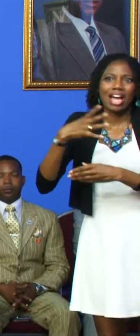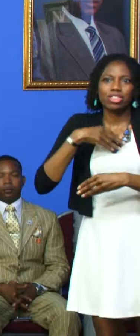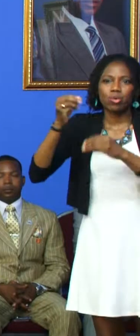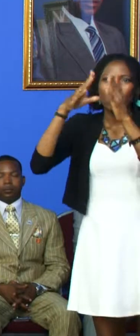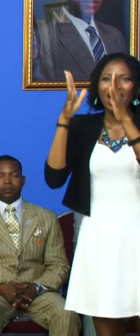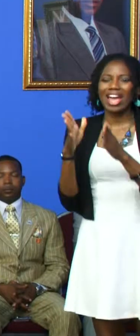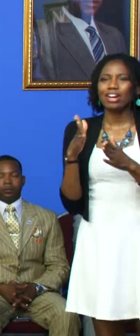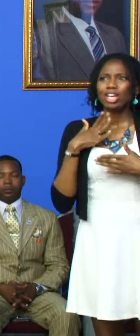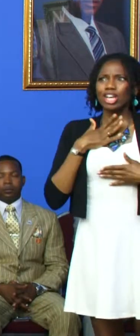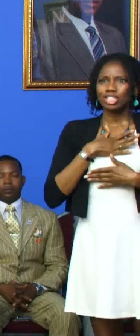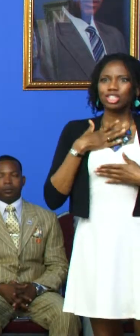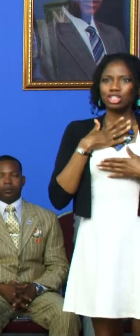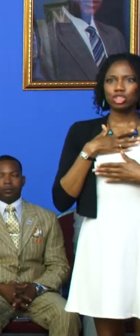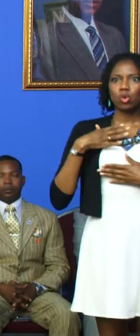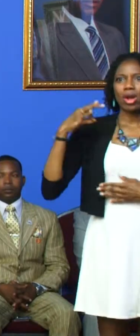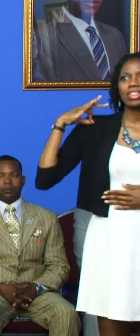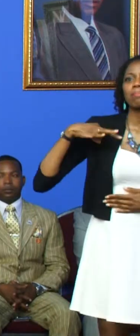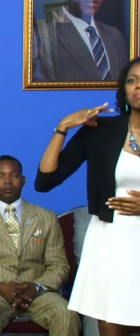exploitation.